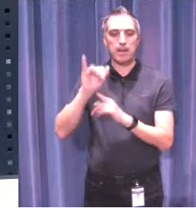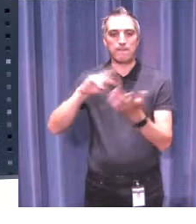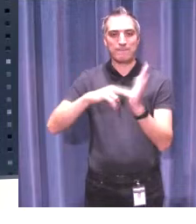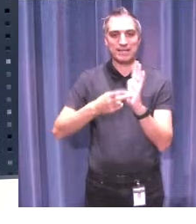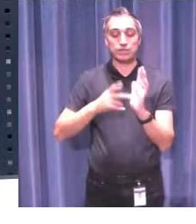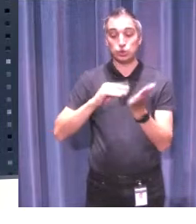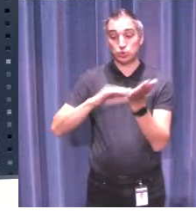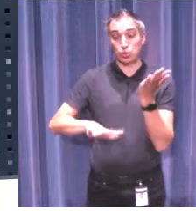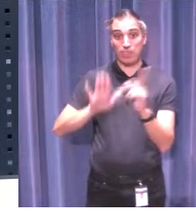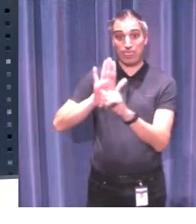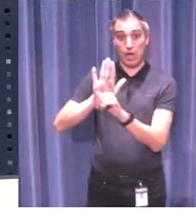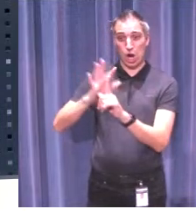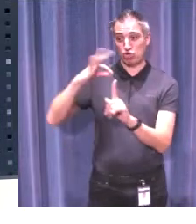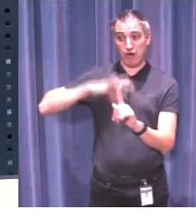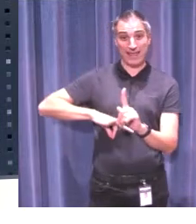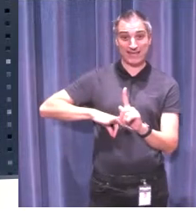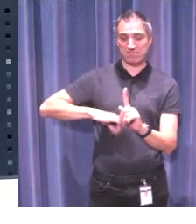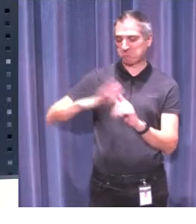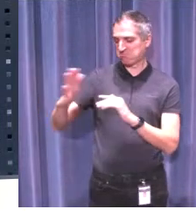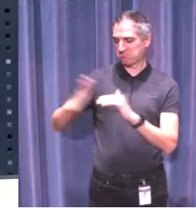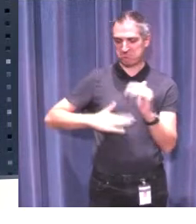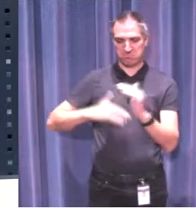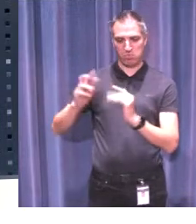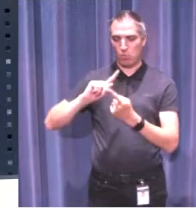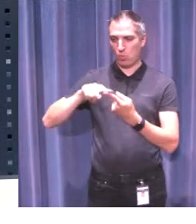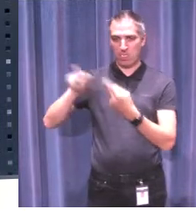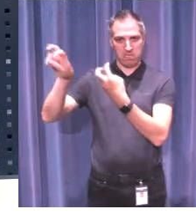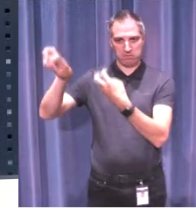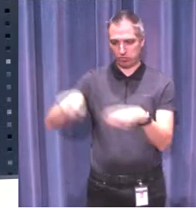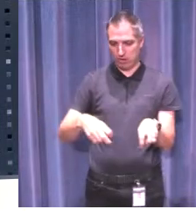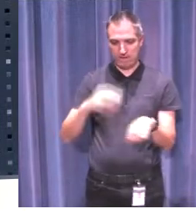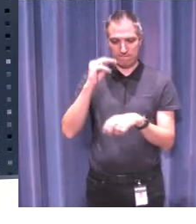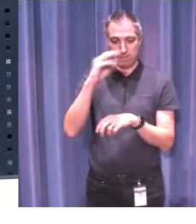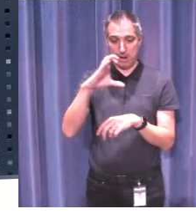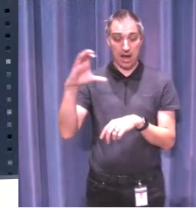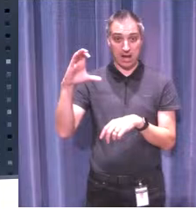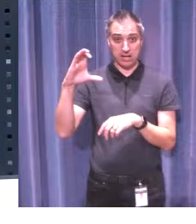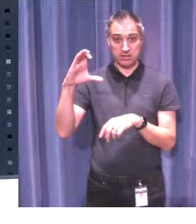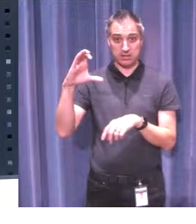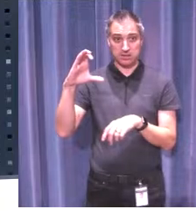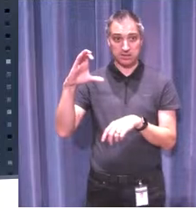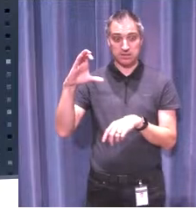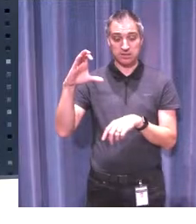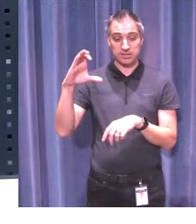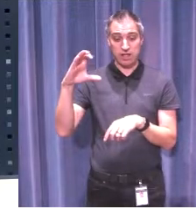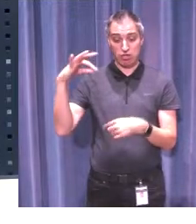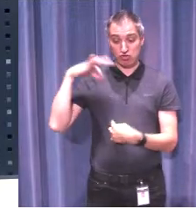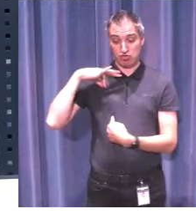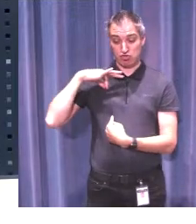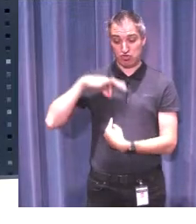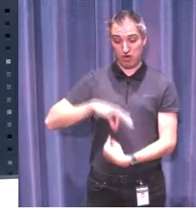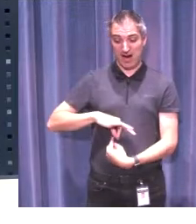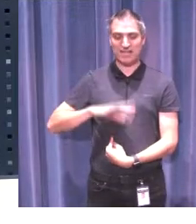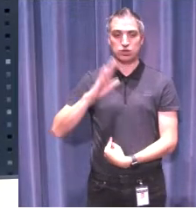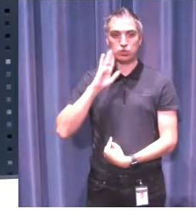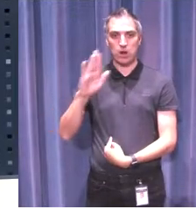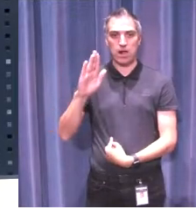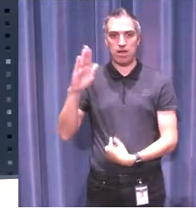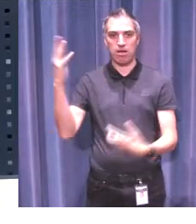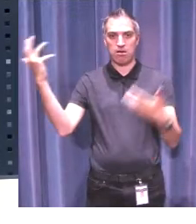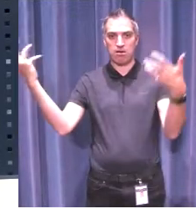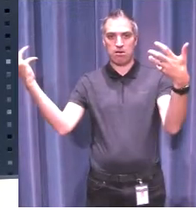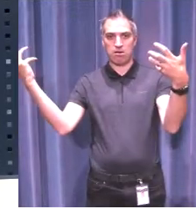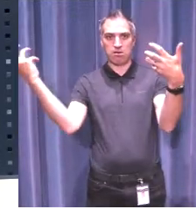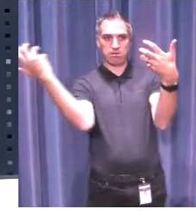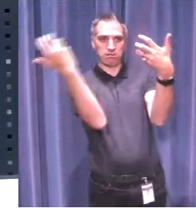student, regardless of when they came to Mott, and essentially line those up with